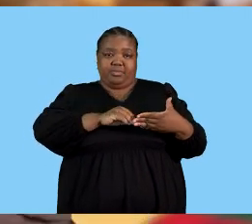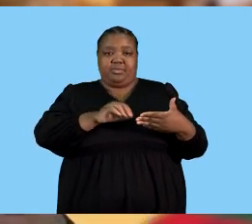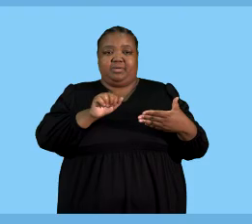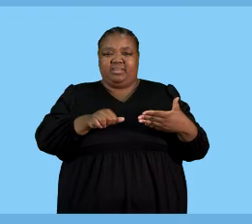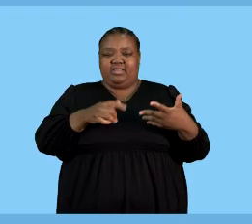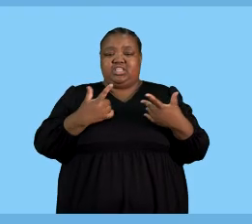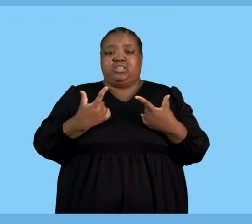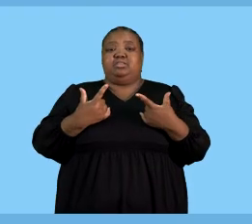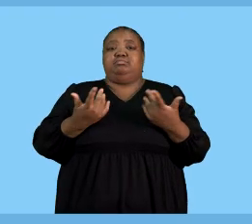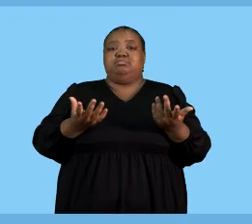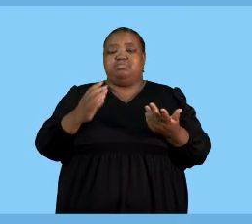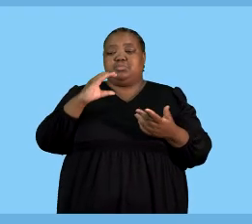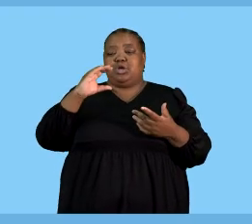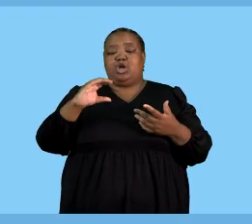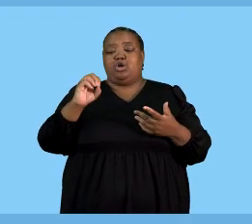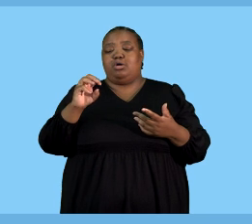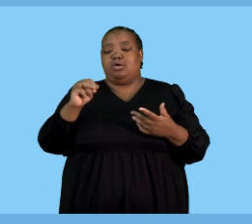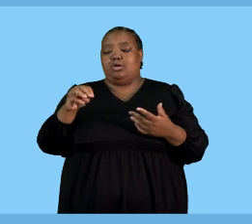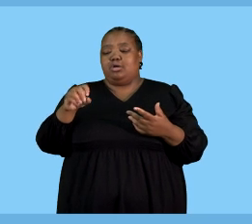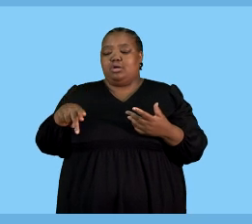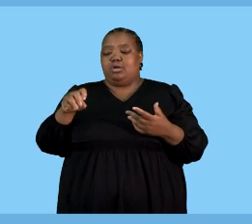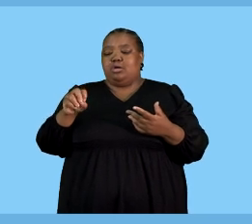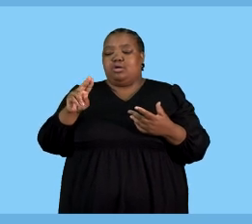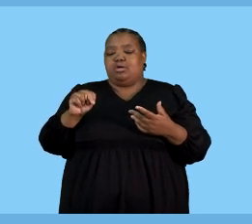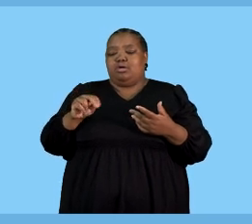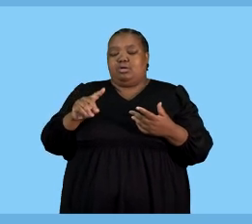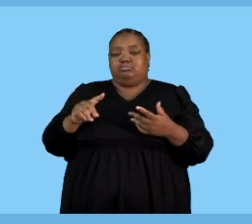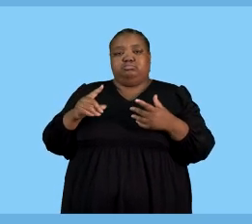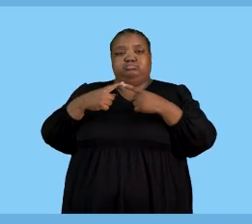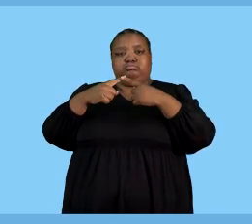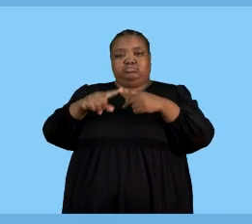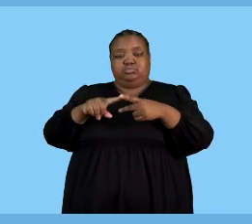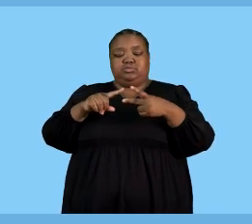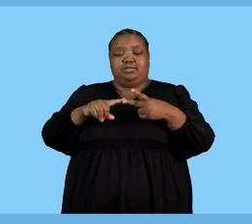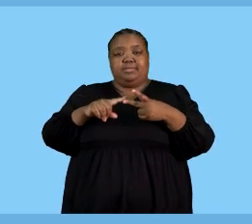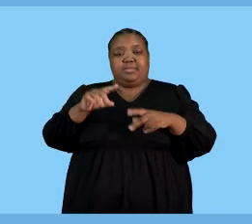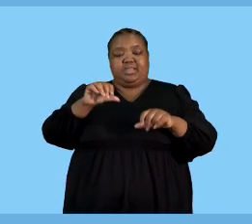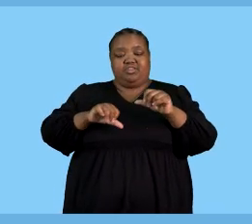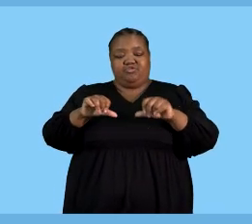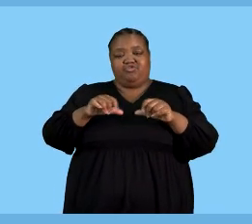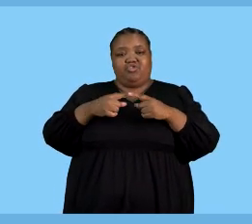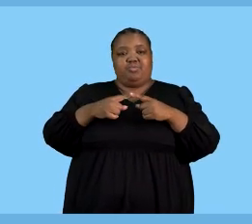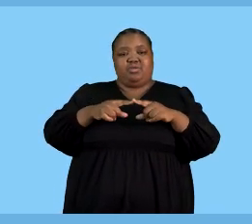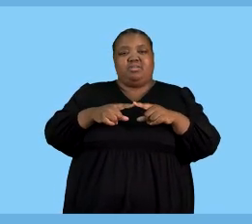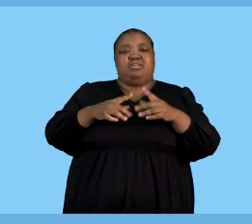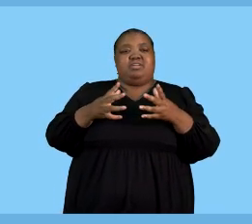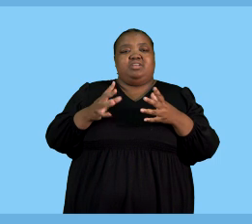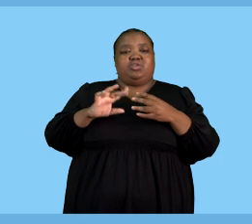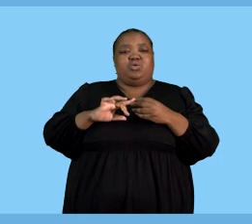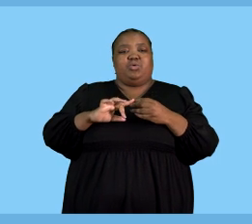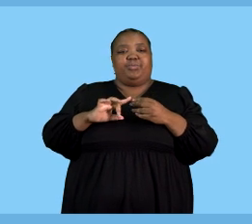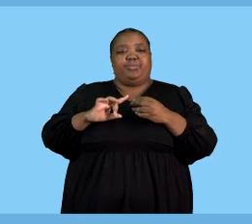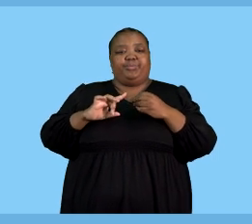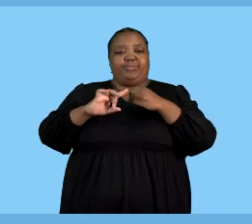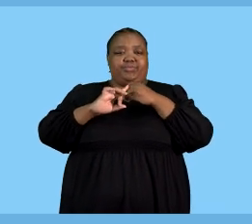mixture. So it is not a compound, not a mixture, but it is an element. And then the